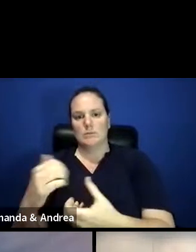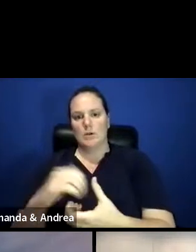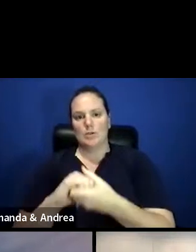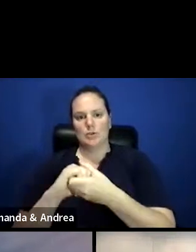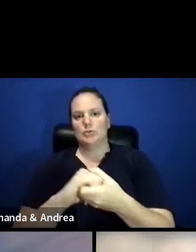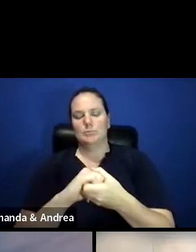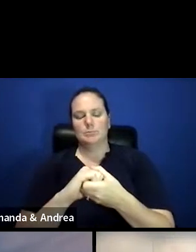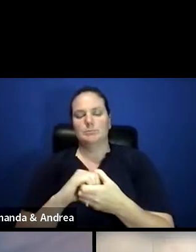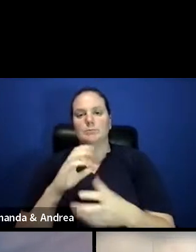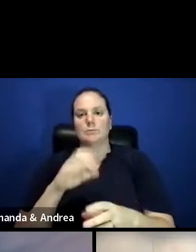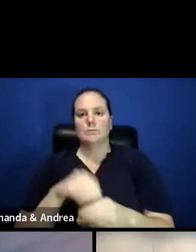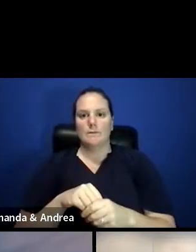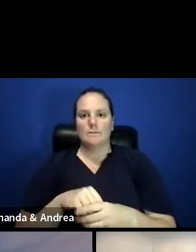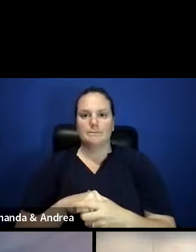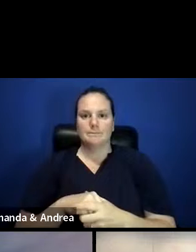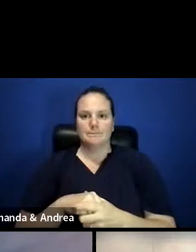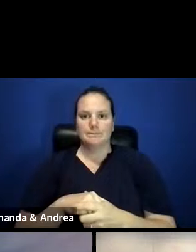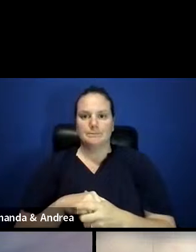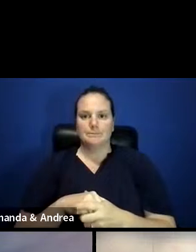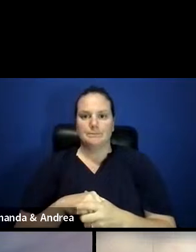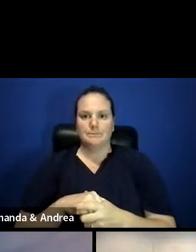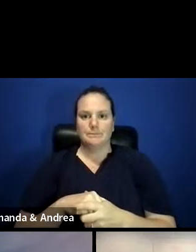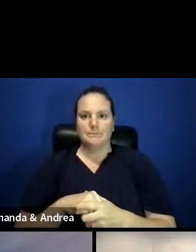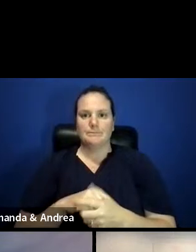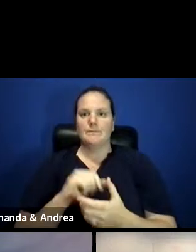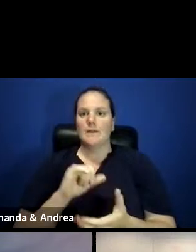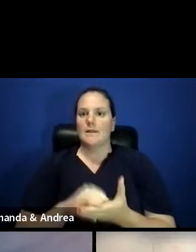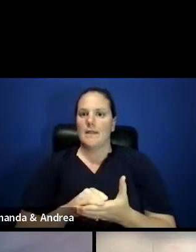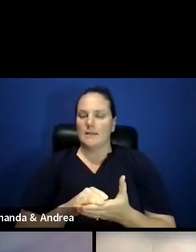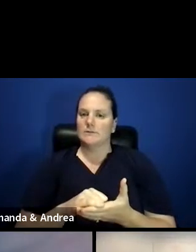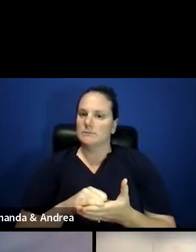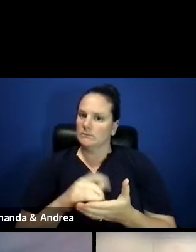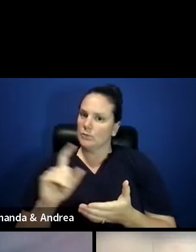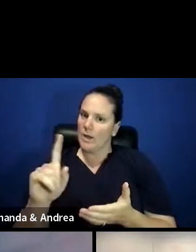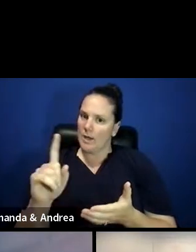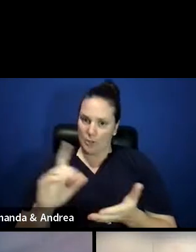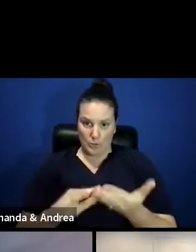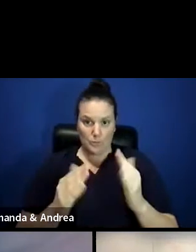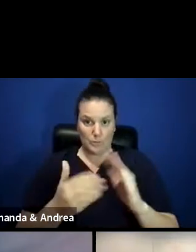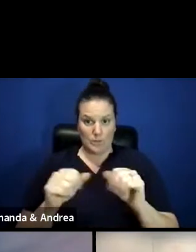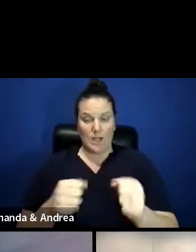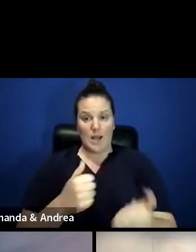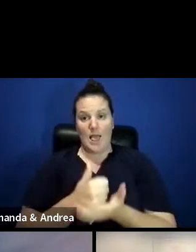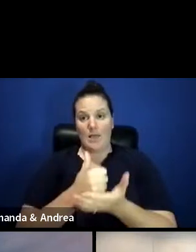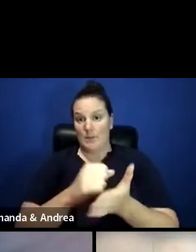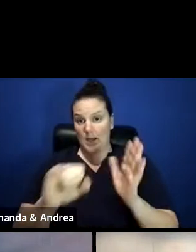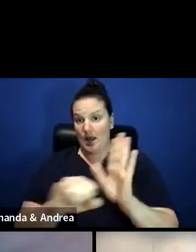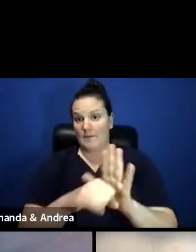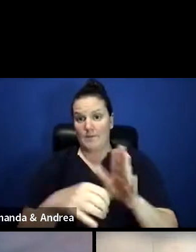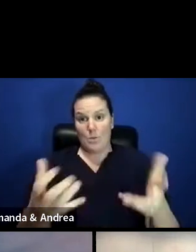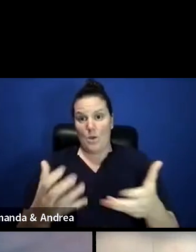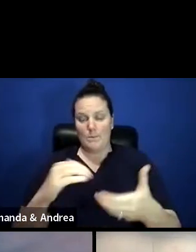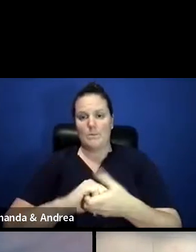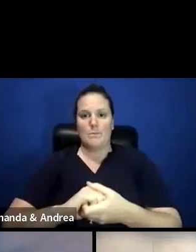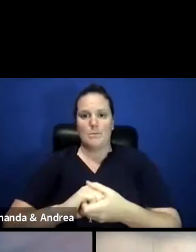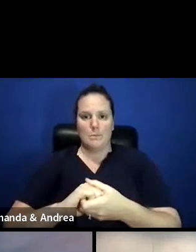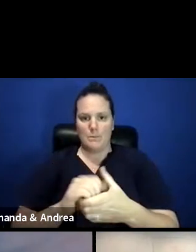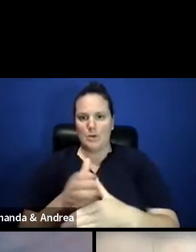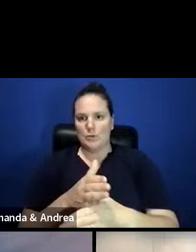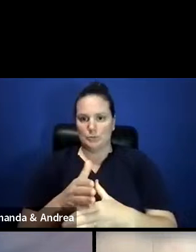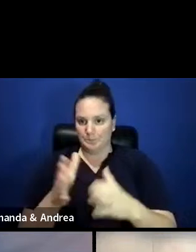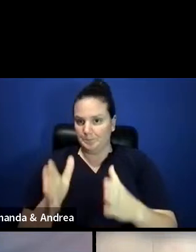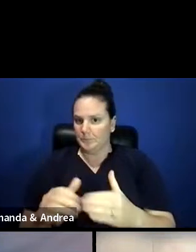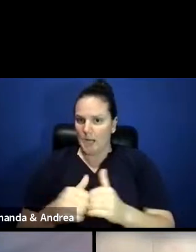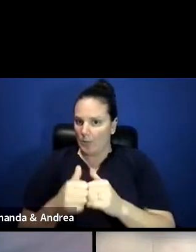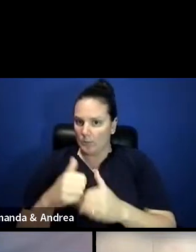building. And that's where the community can really help identify what those partnerships are, and how we can